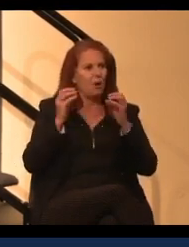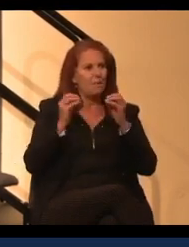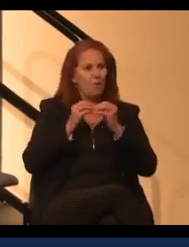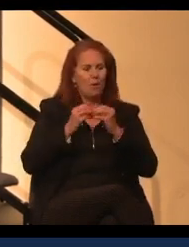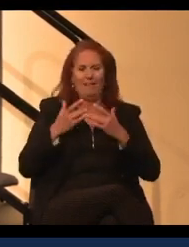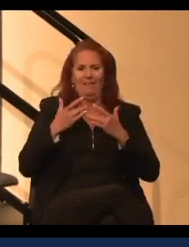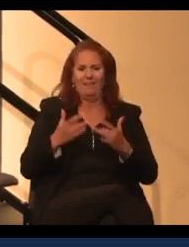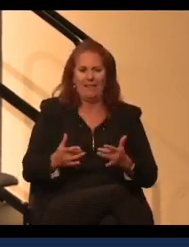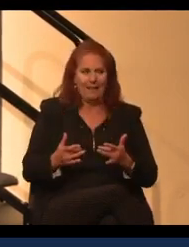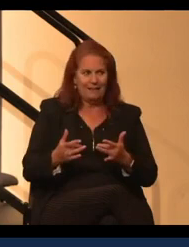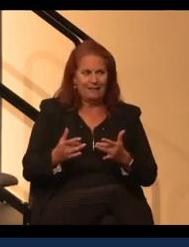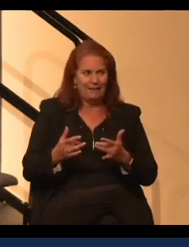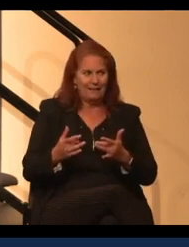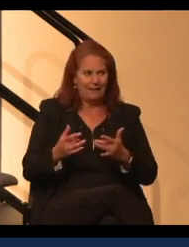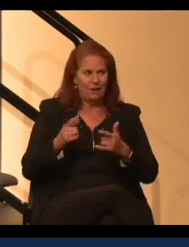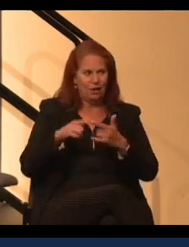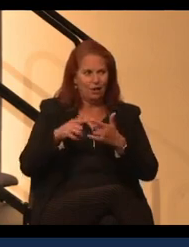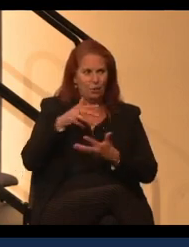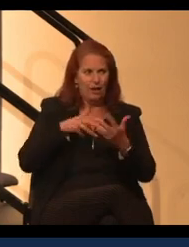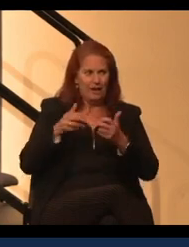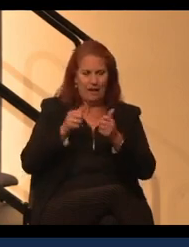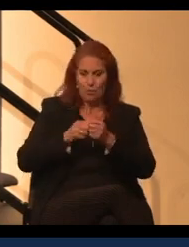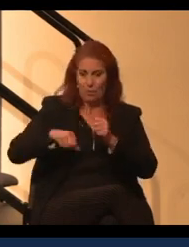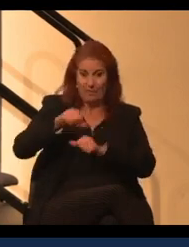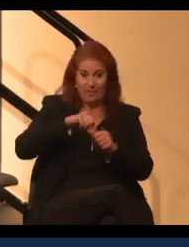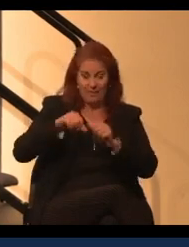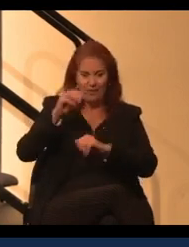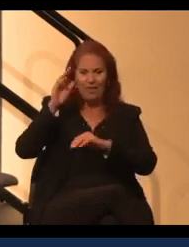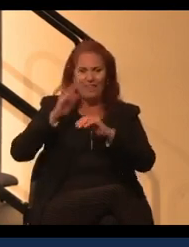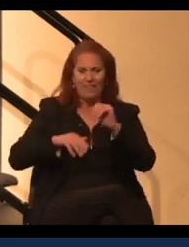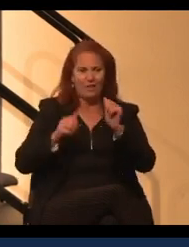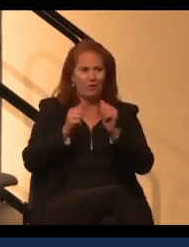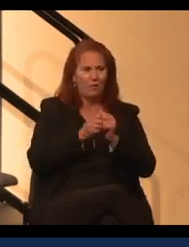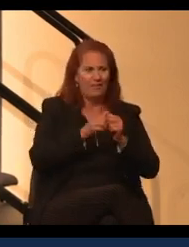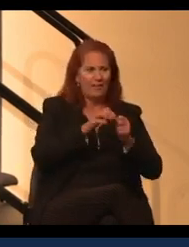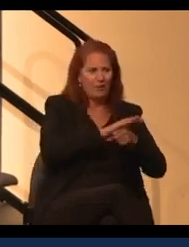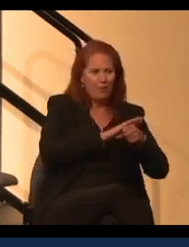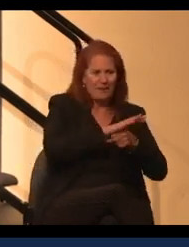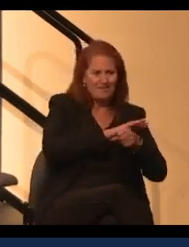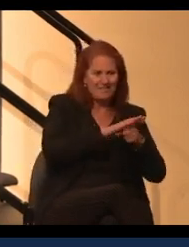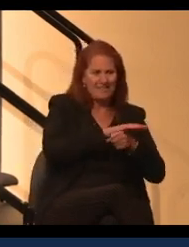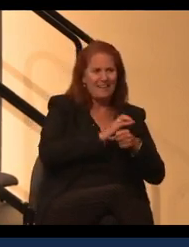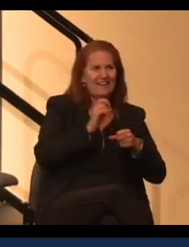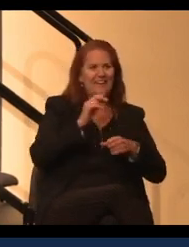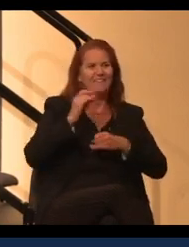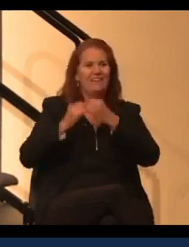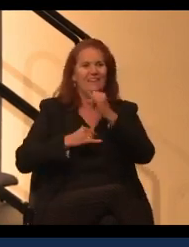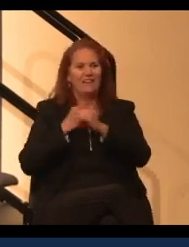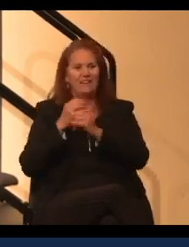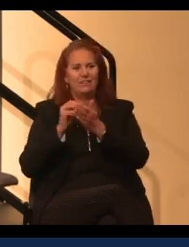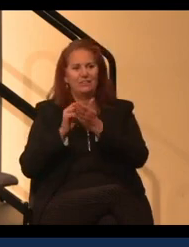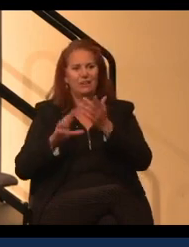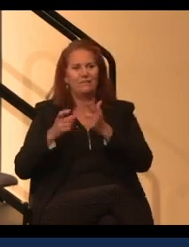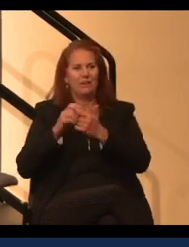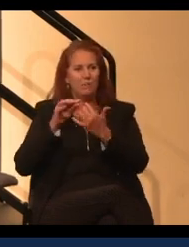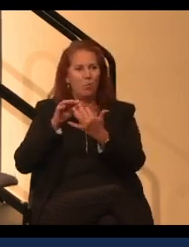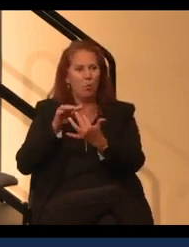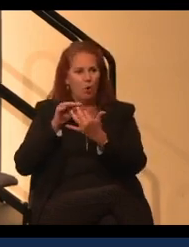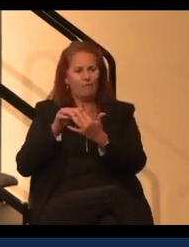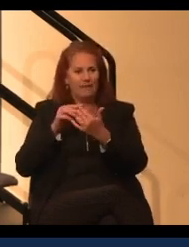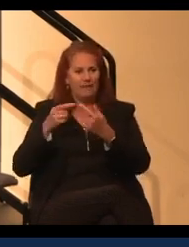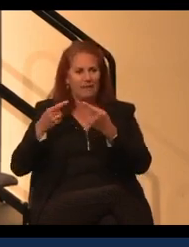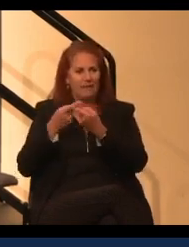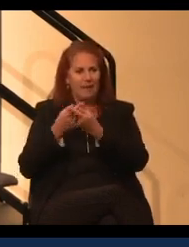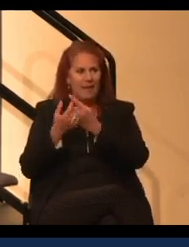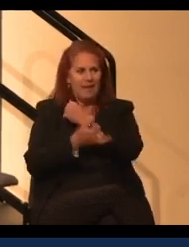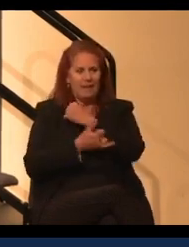likely to hang out with one another than they are with domestic students. Even international students from warring countries are more